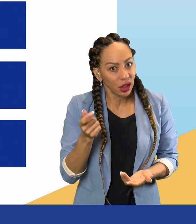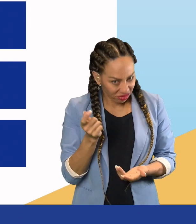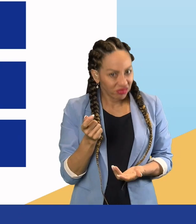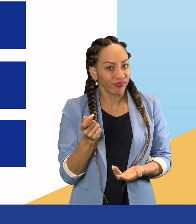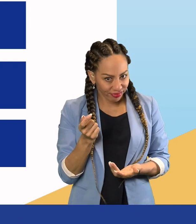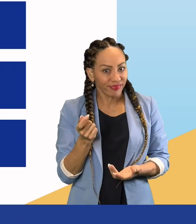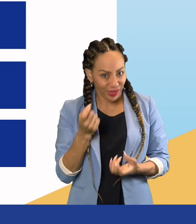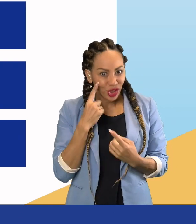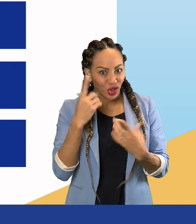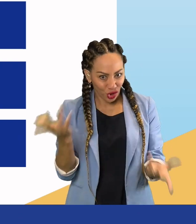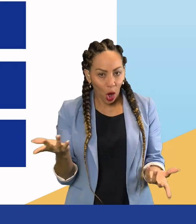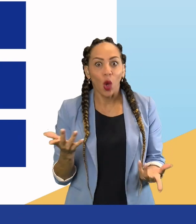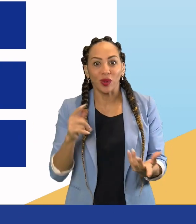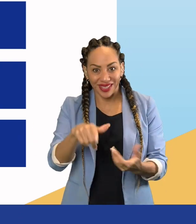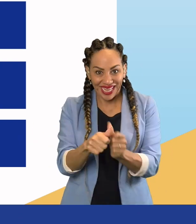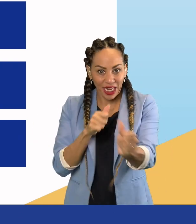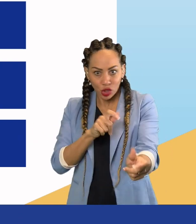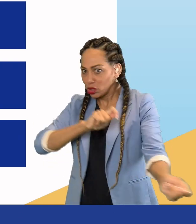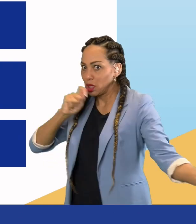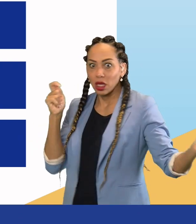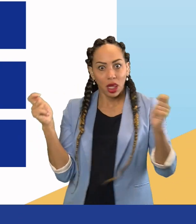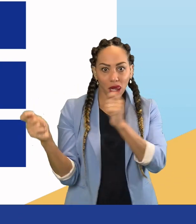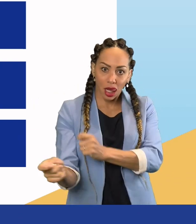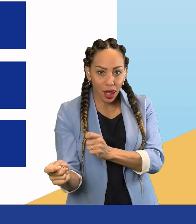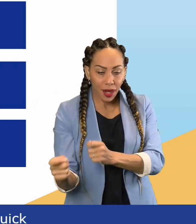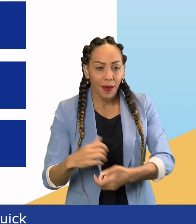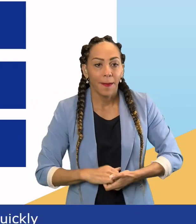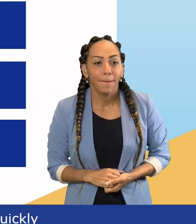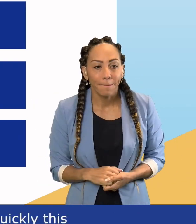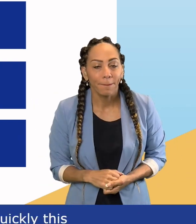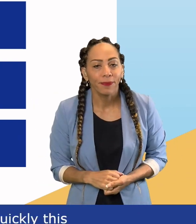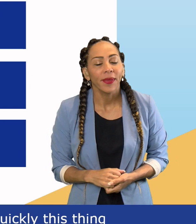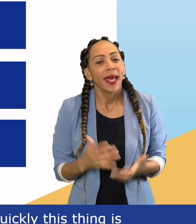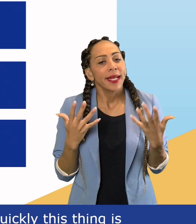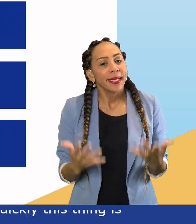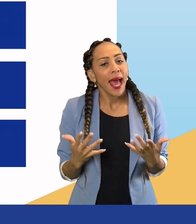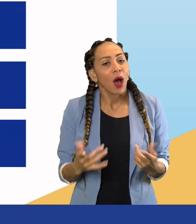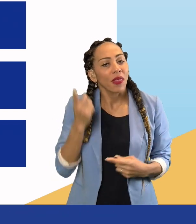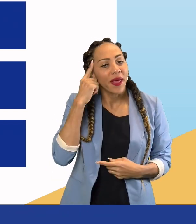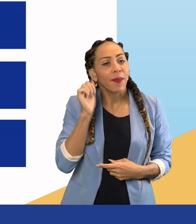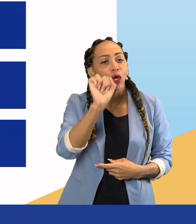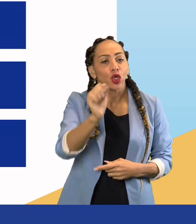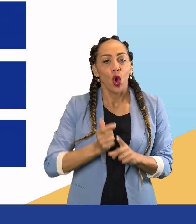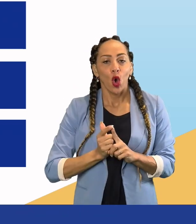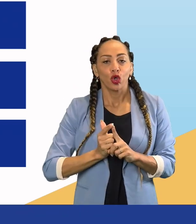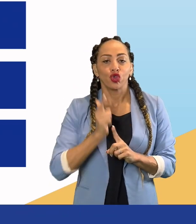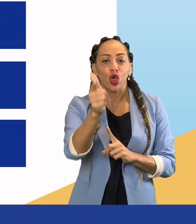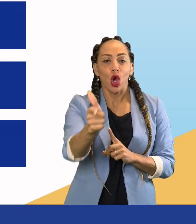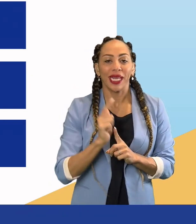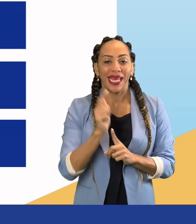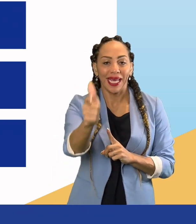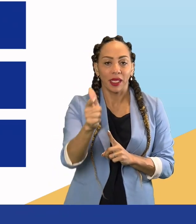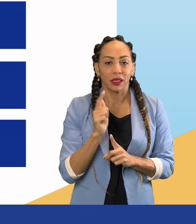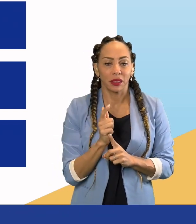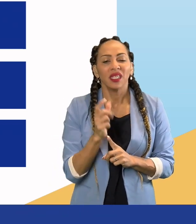up. Lastly, what's your typical journey type? And something I hear a lot is that I can't take an EV because I do